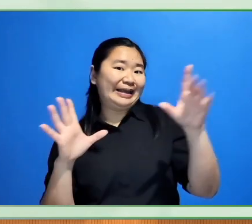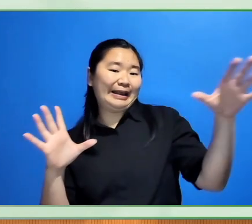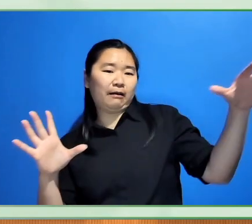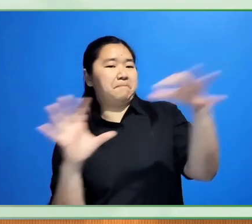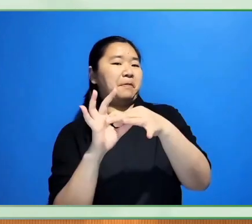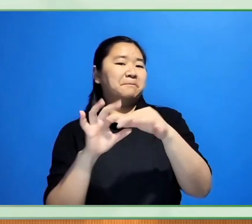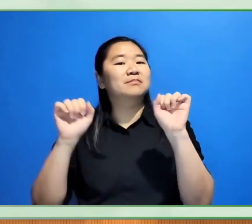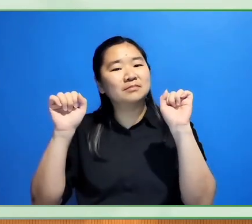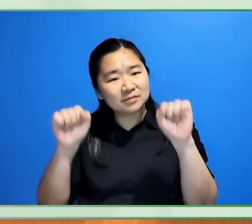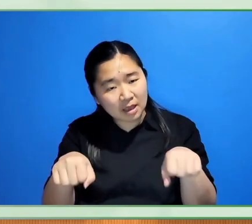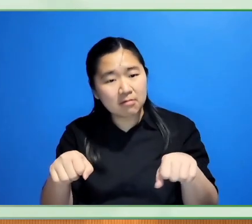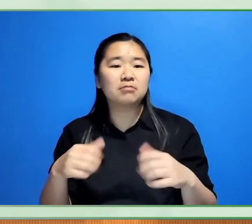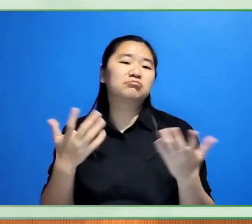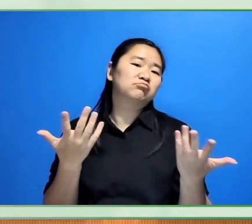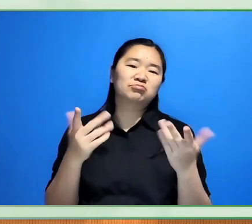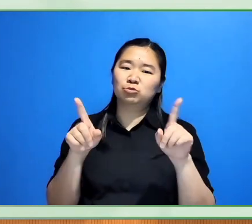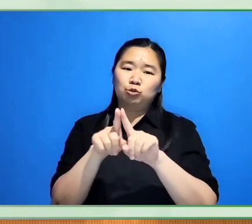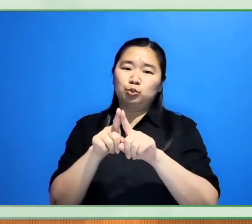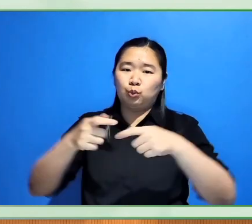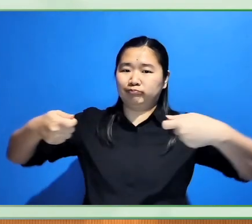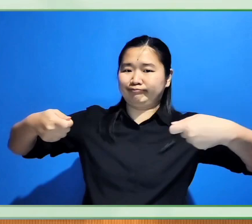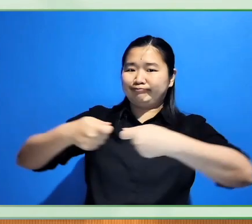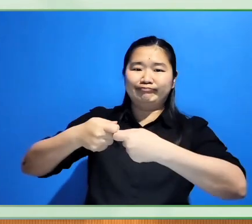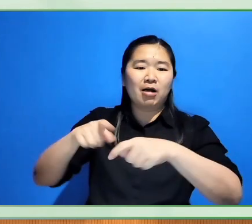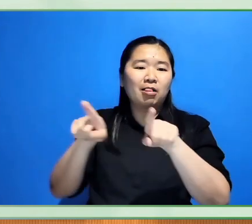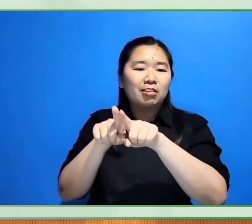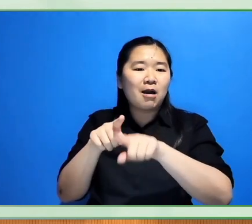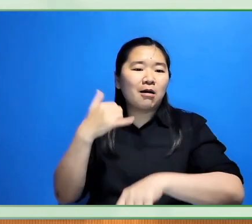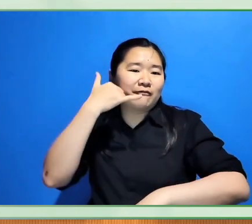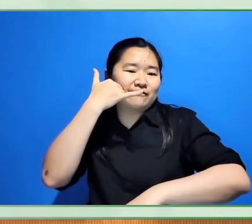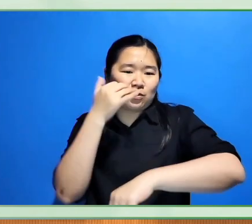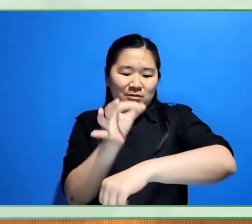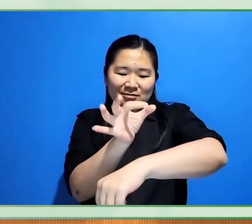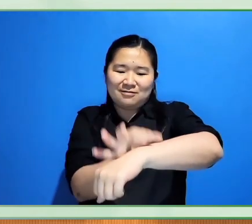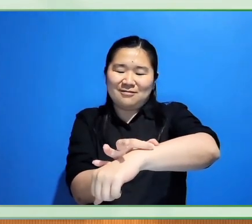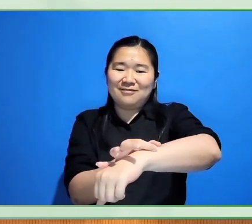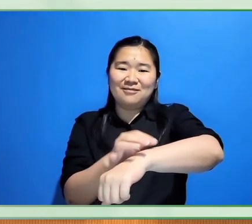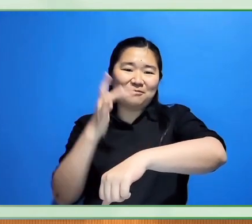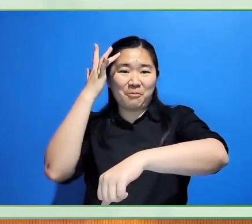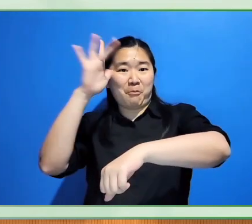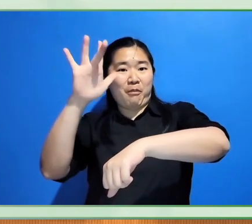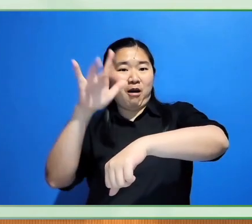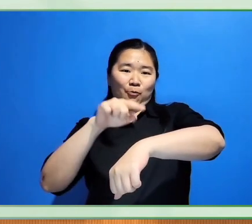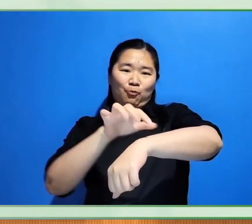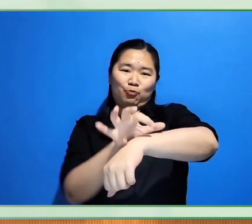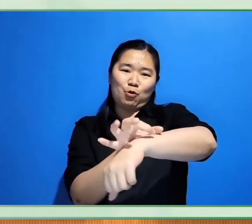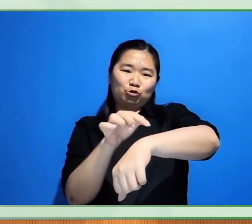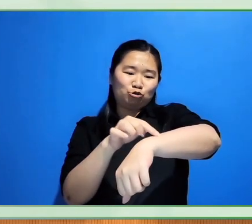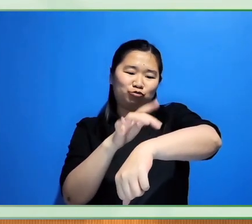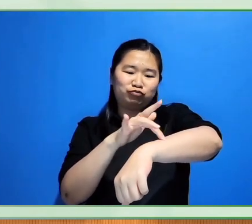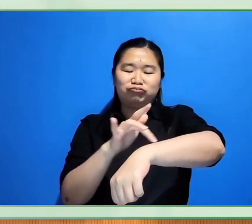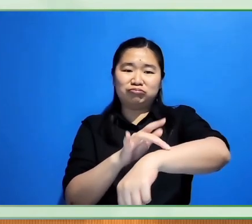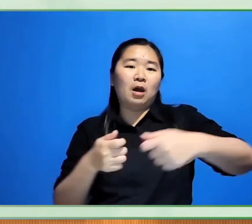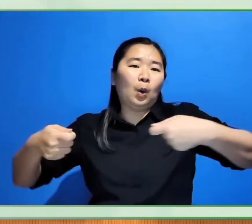will come back complaining about the size. The cure care patient journey, so for our centers, this is what happens. So they come to